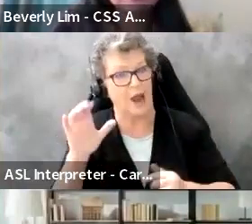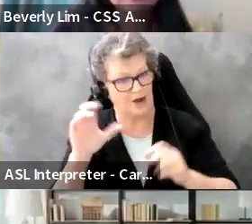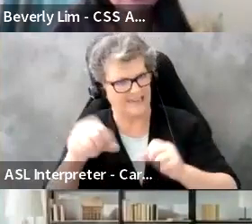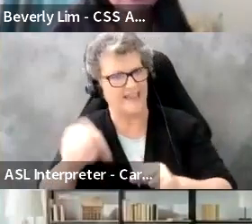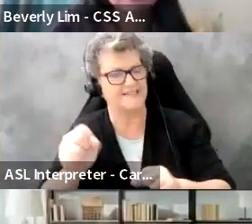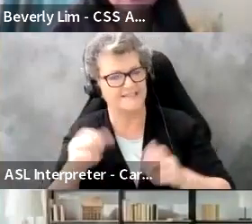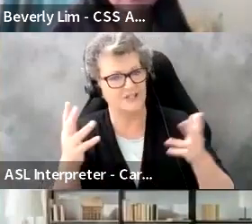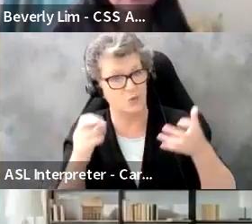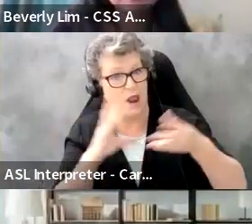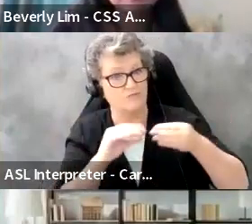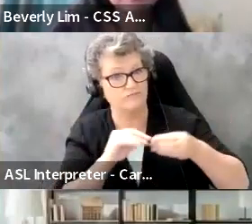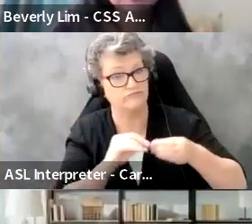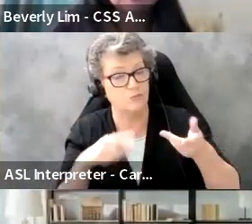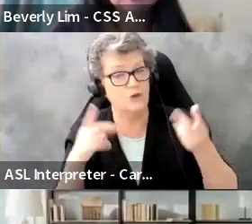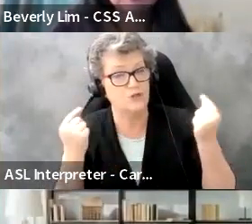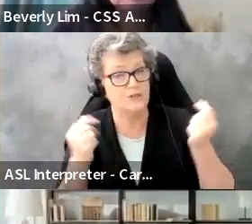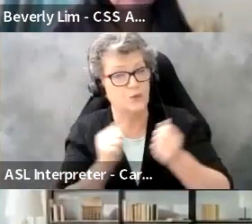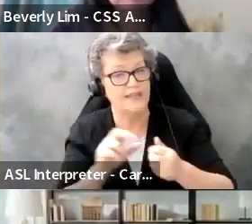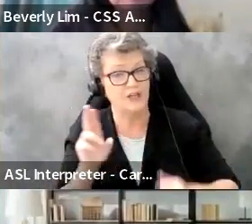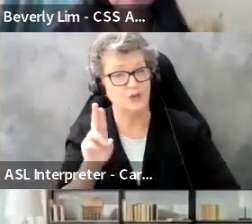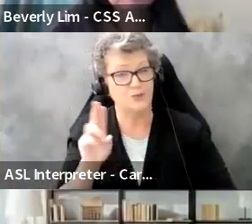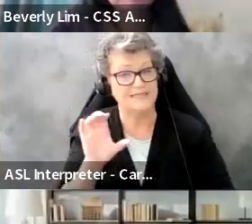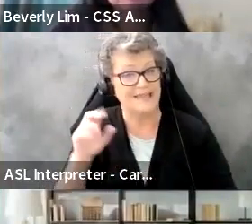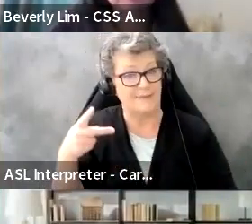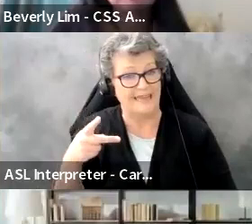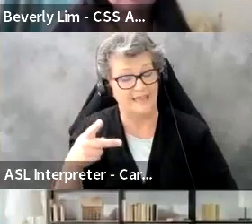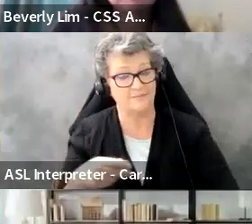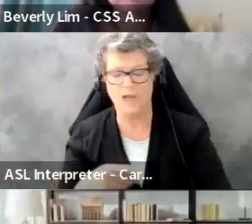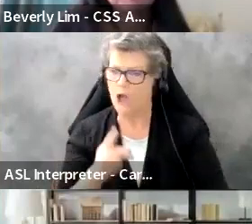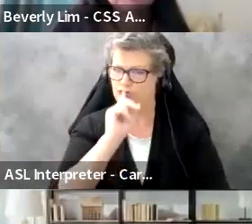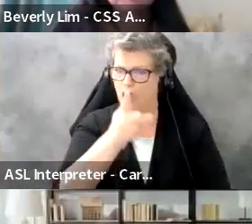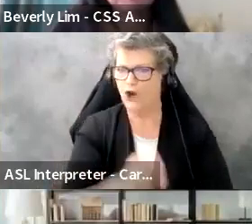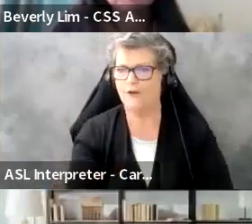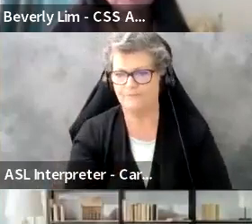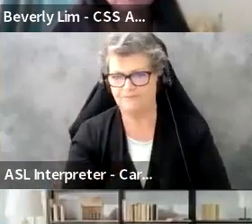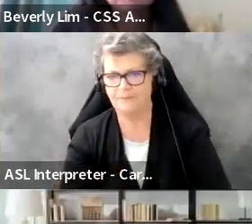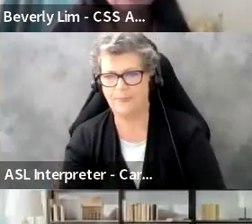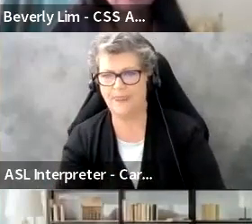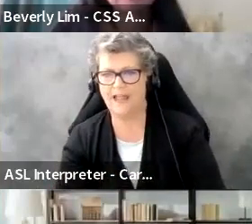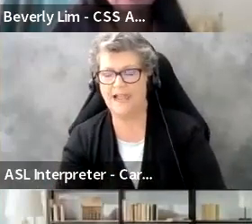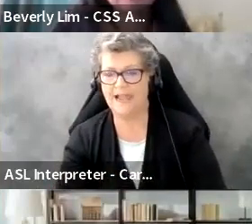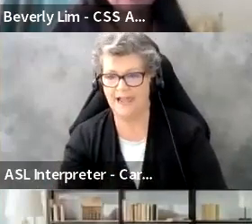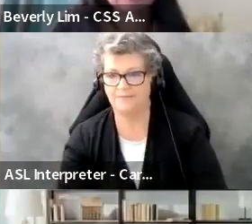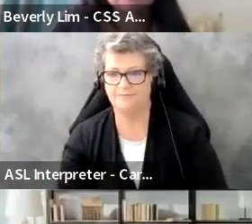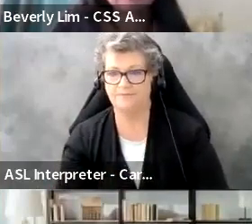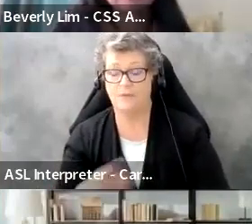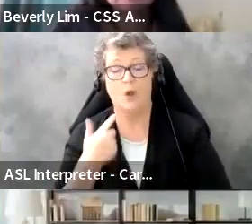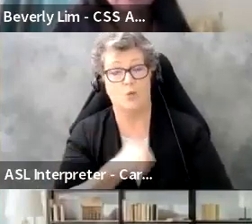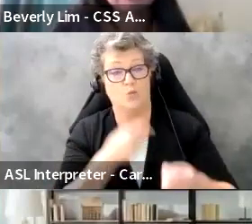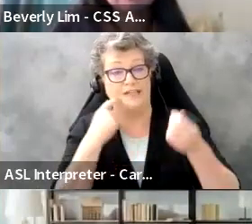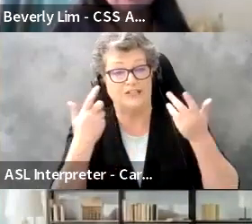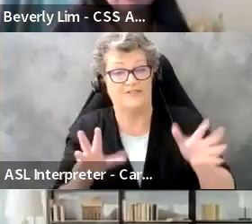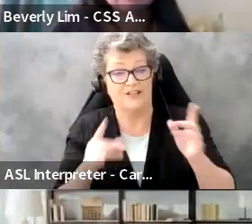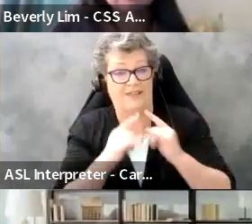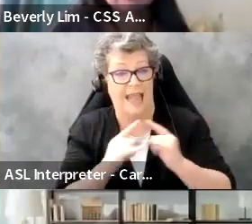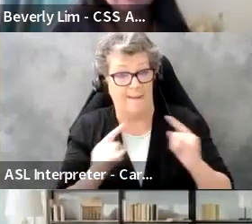you want to give some input on that, what you guys have been doing over at UCP or seeing folks do? Sure. Well, we've finished our camps for the